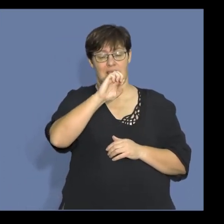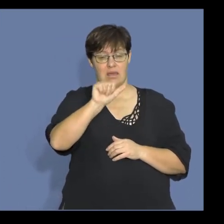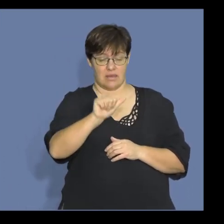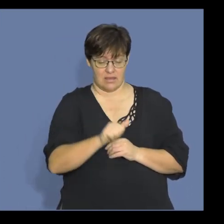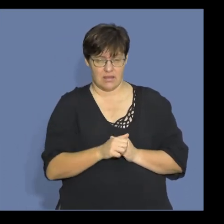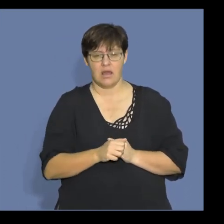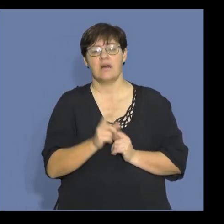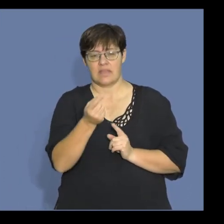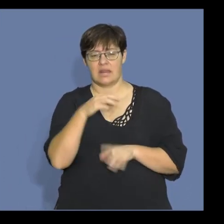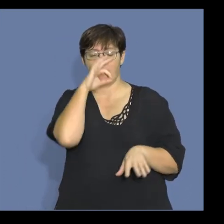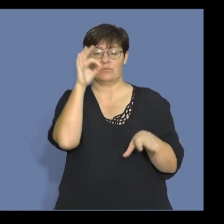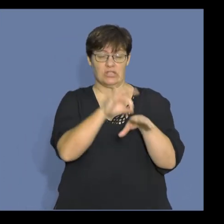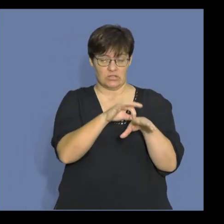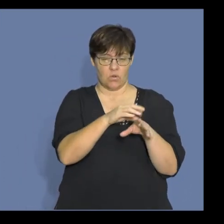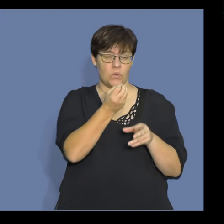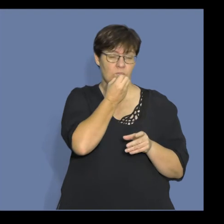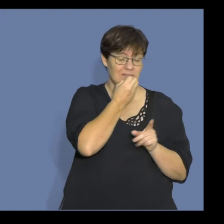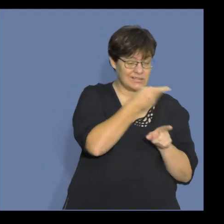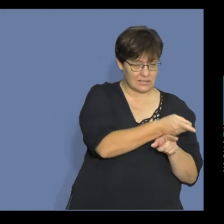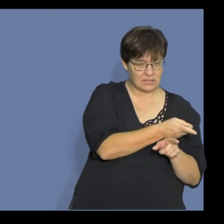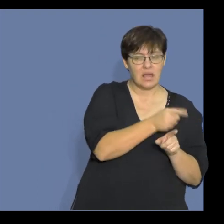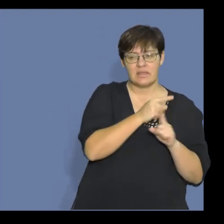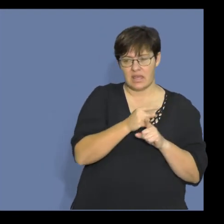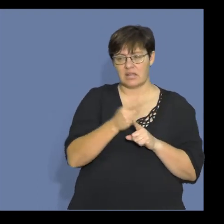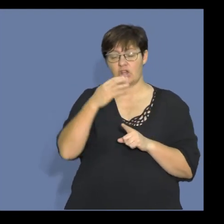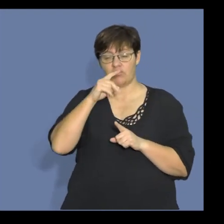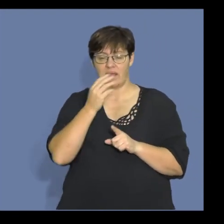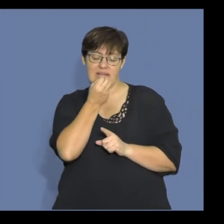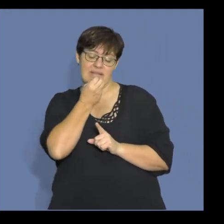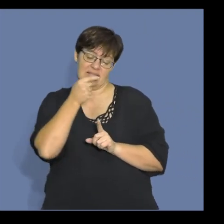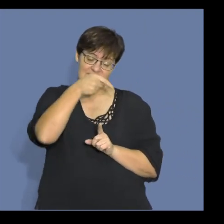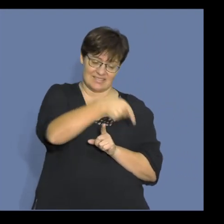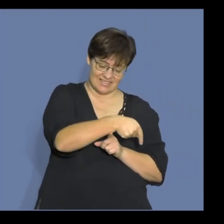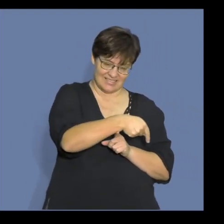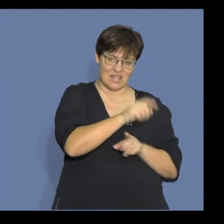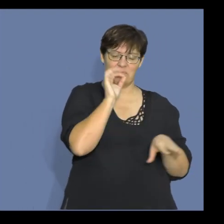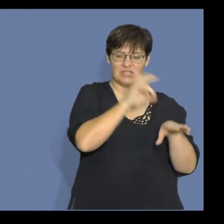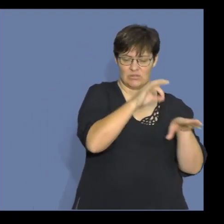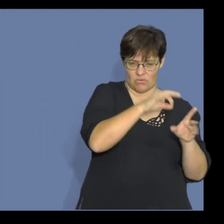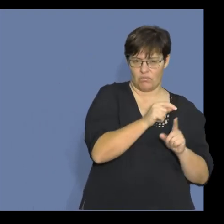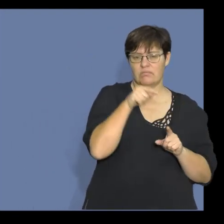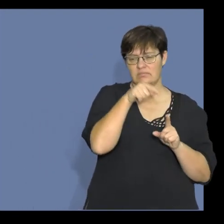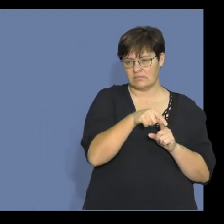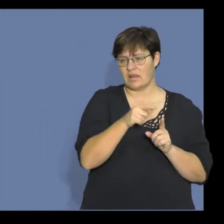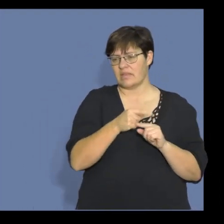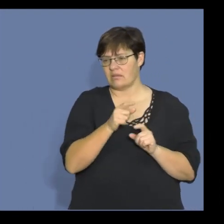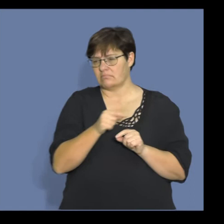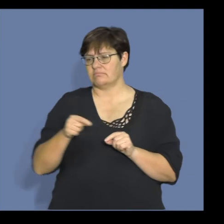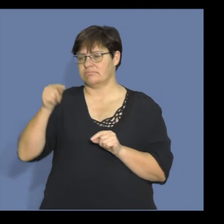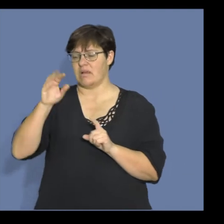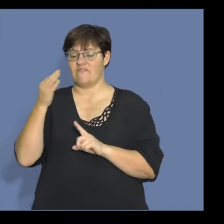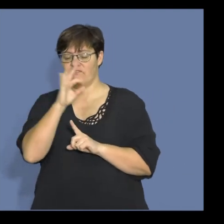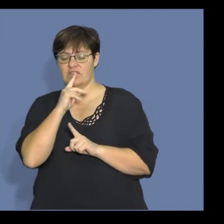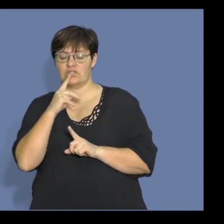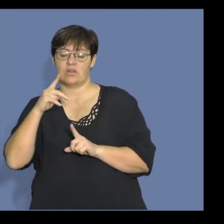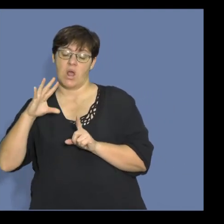then consumed by the mosquito larvae, and in turn the dragon larvae consume these mosquitoes. We see